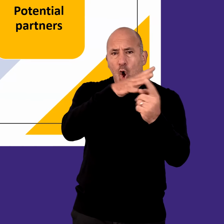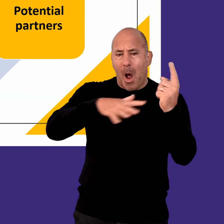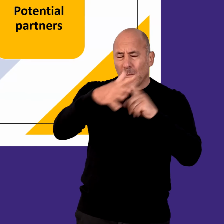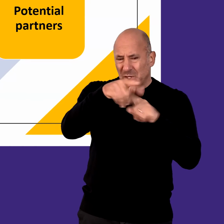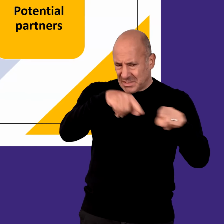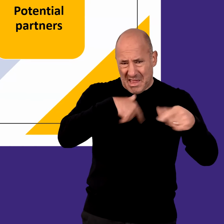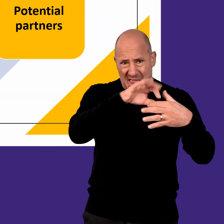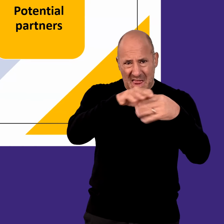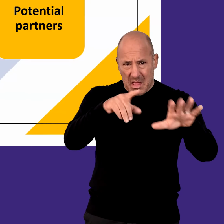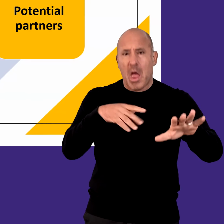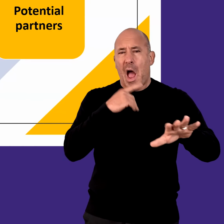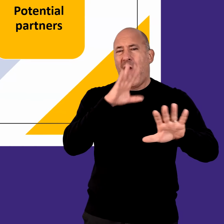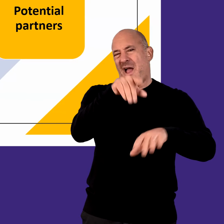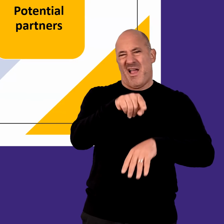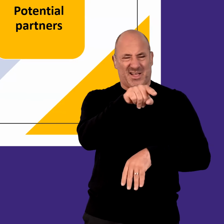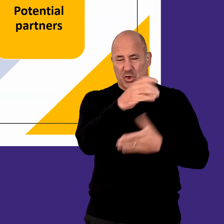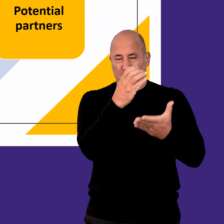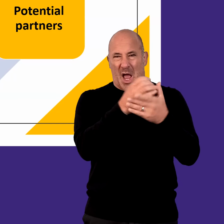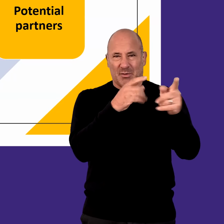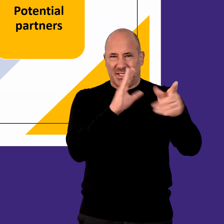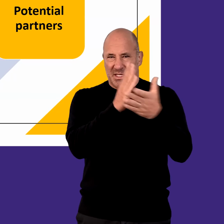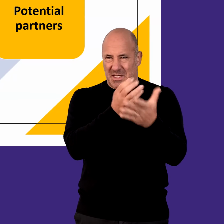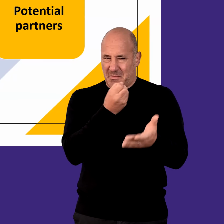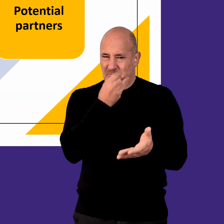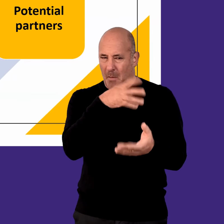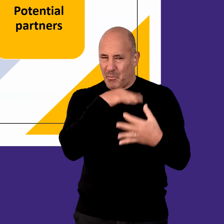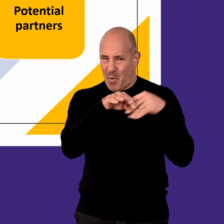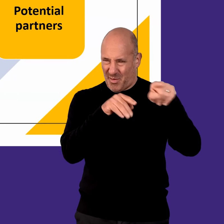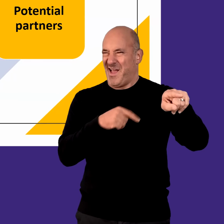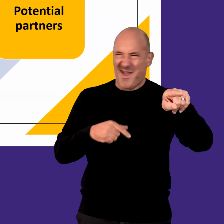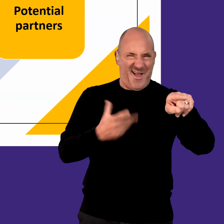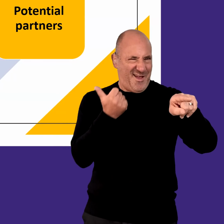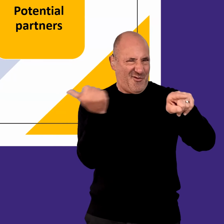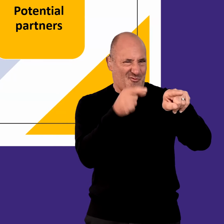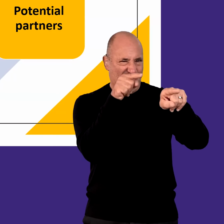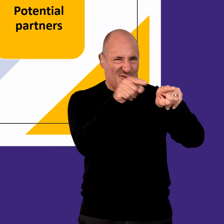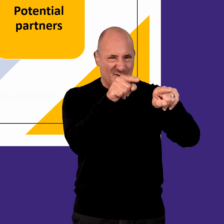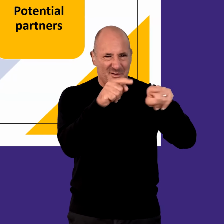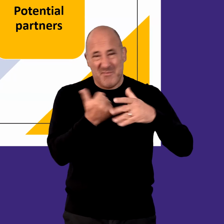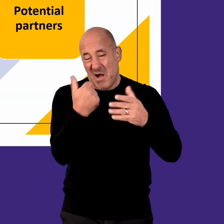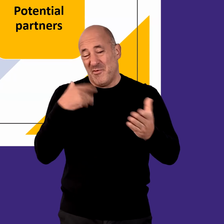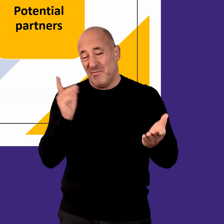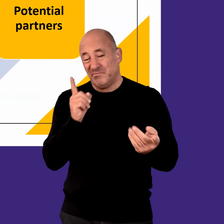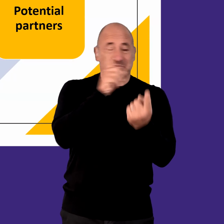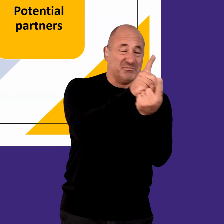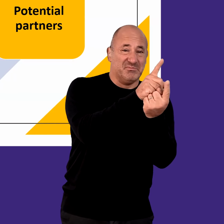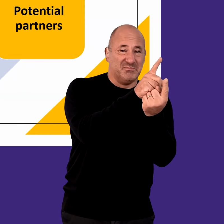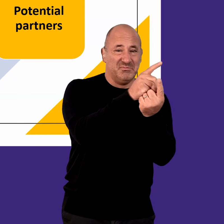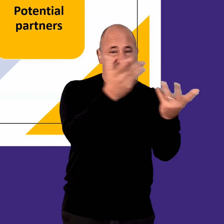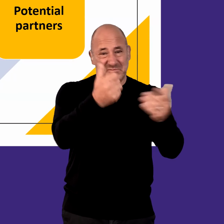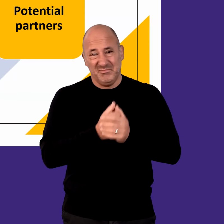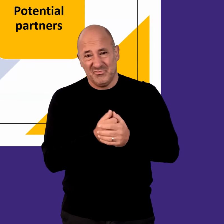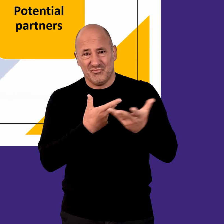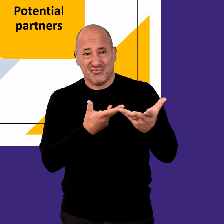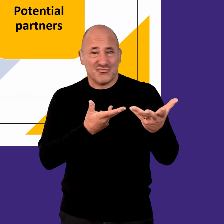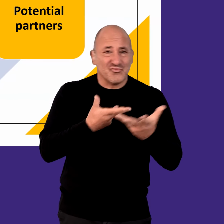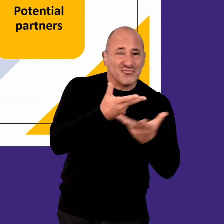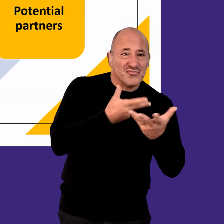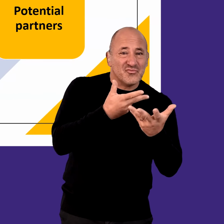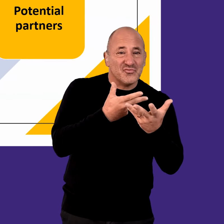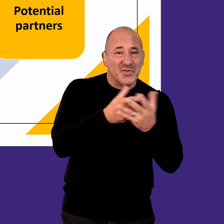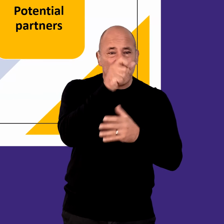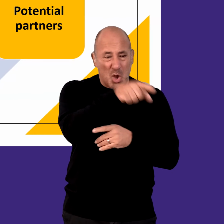looking to connect to local communities, and we'd think, oh, such and such a charity or organisation would be great to work with. And we'd